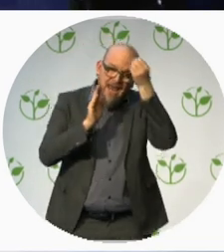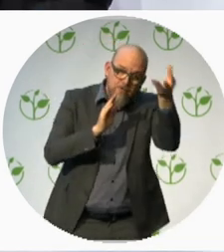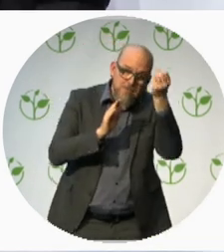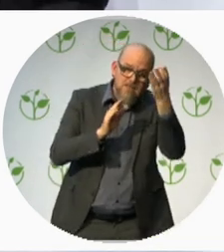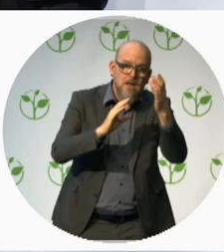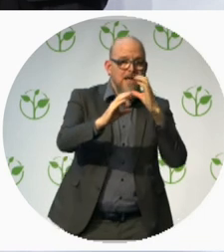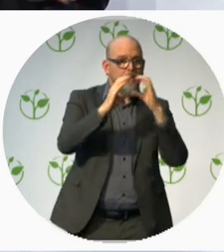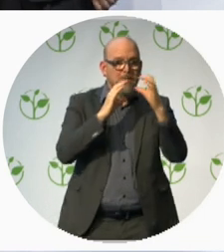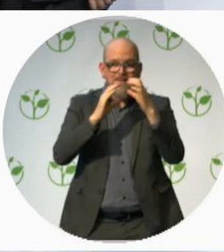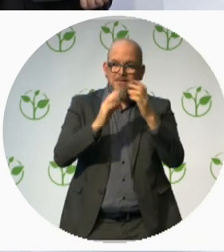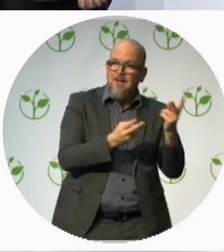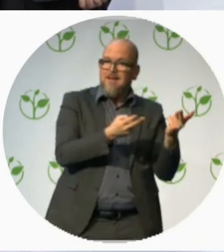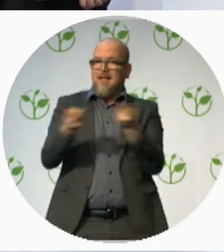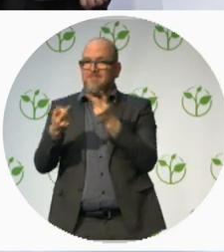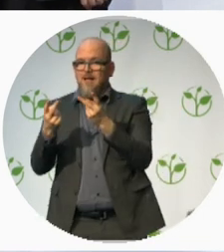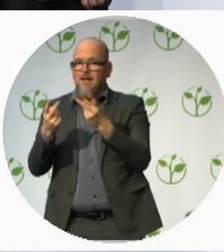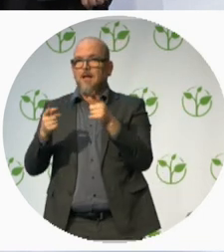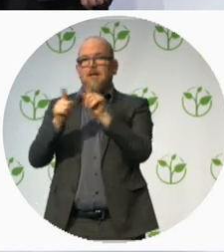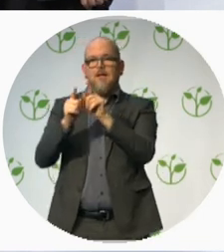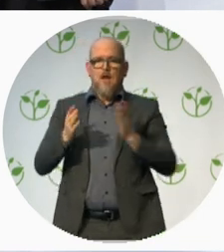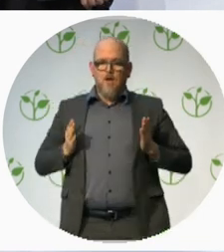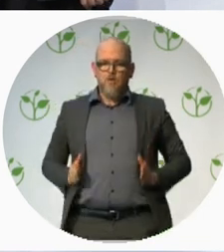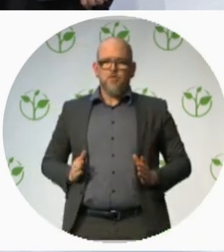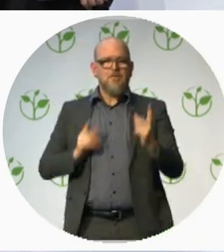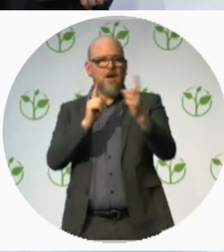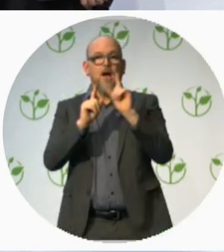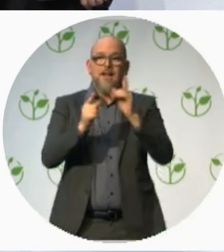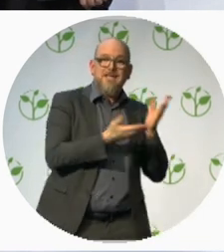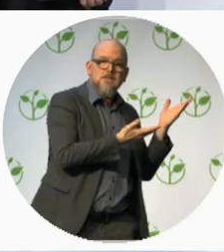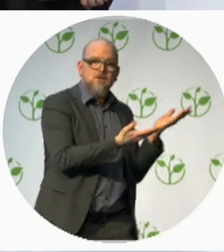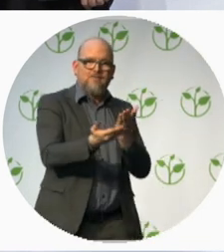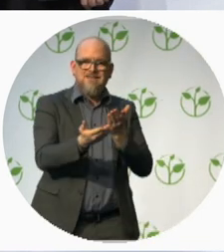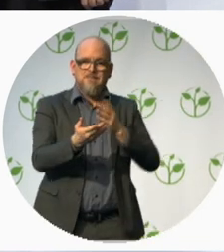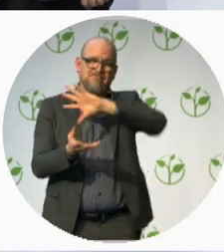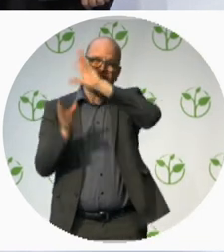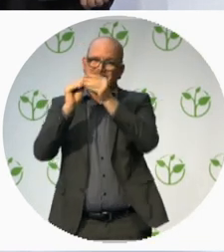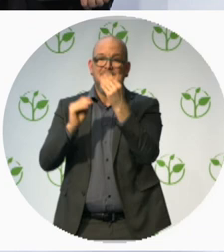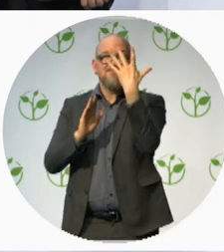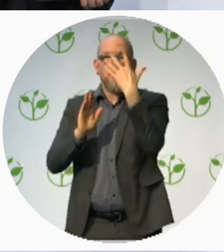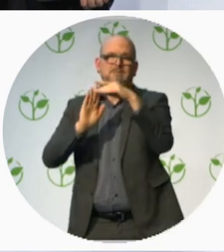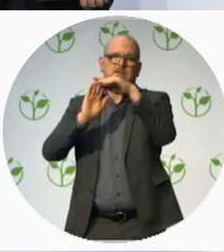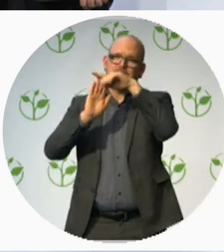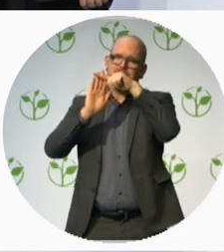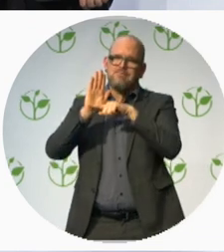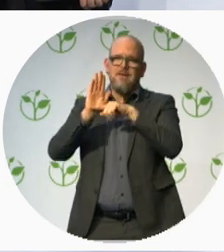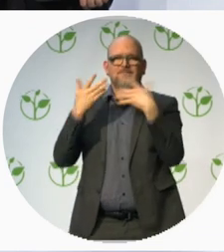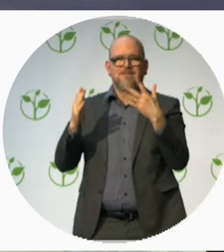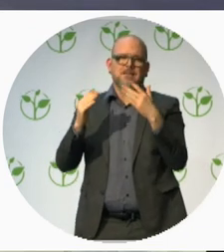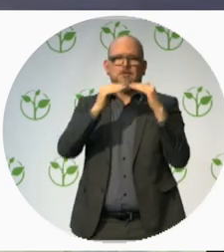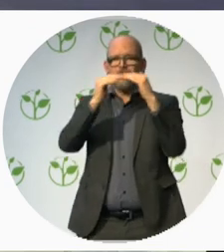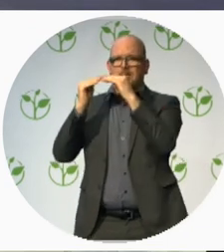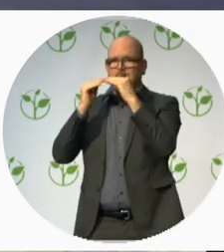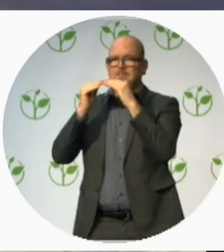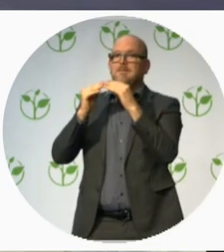and customer service. Together, these five standards are called the Integrated Accessibility Standards Regulation.